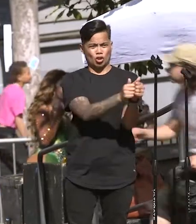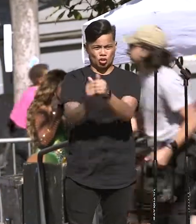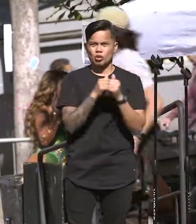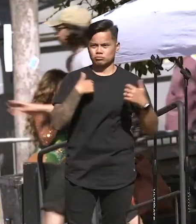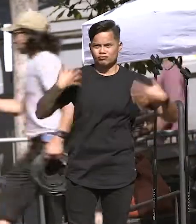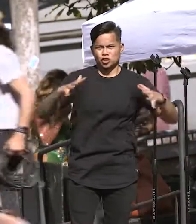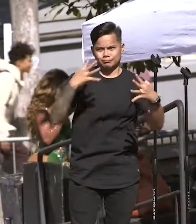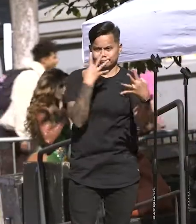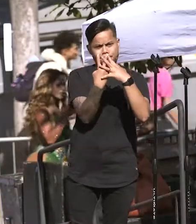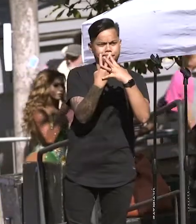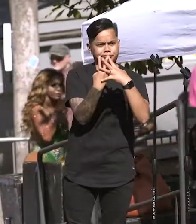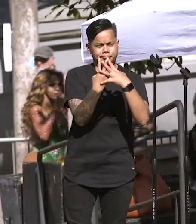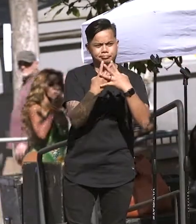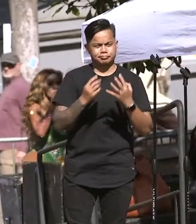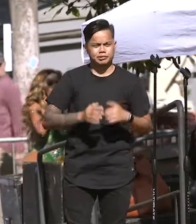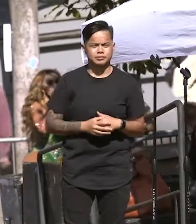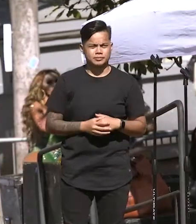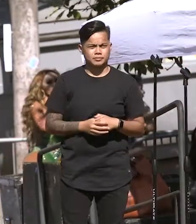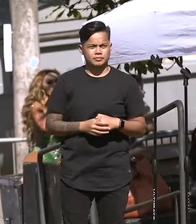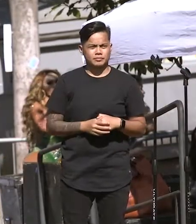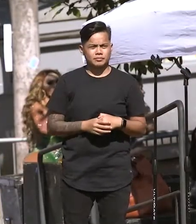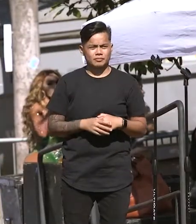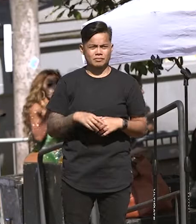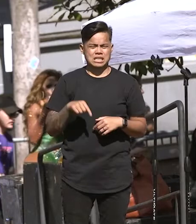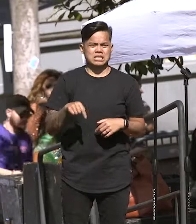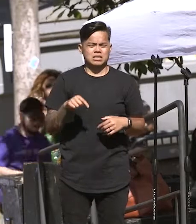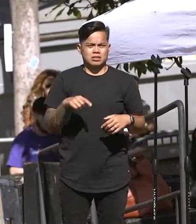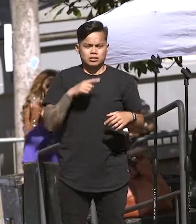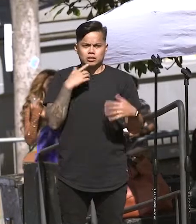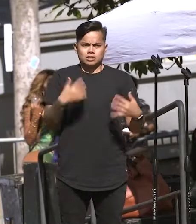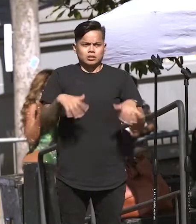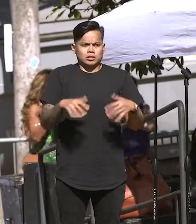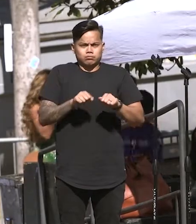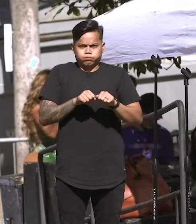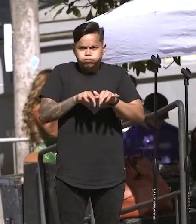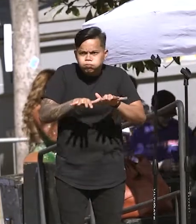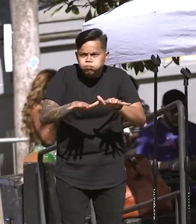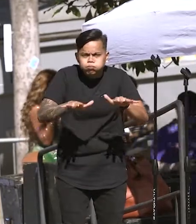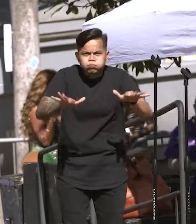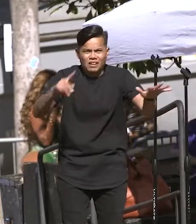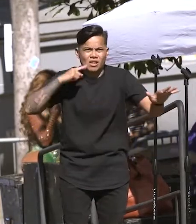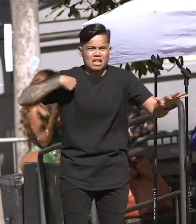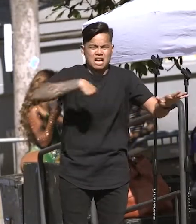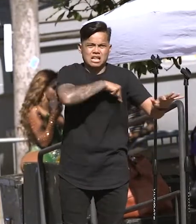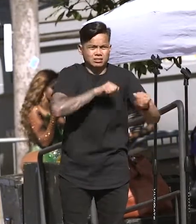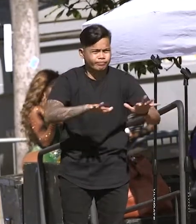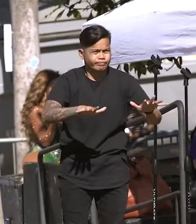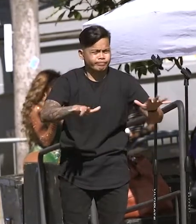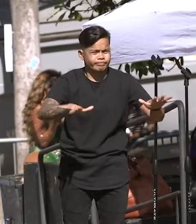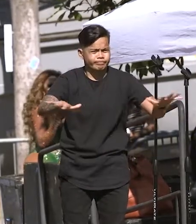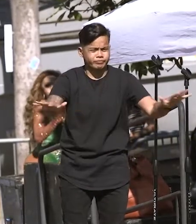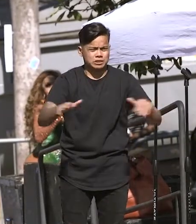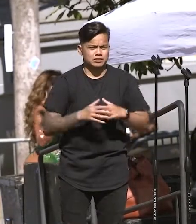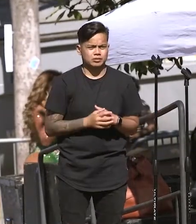now. And so this is a magical moment for us. And we